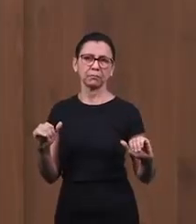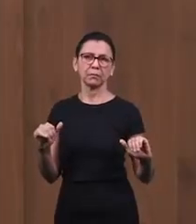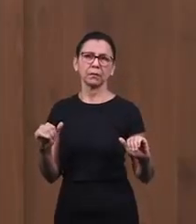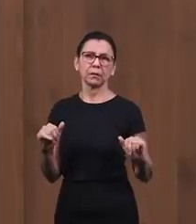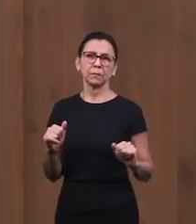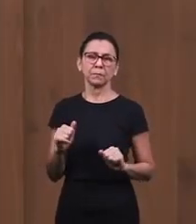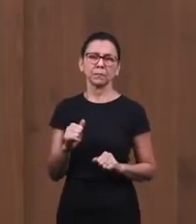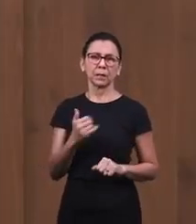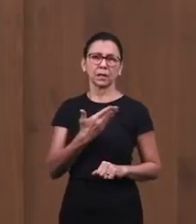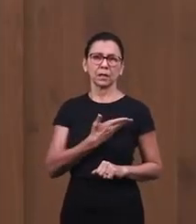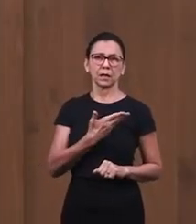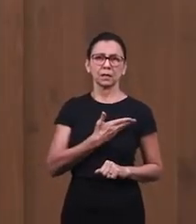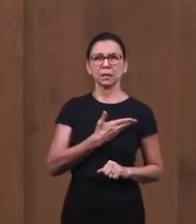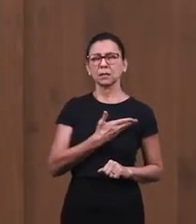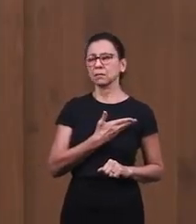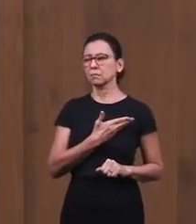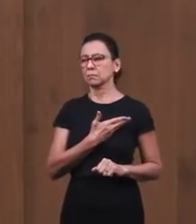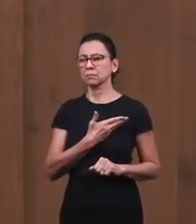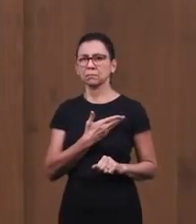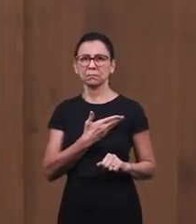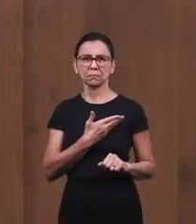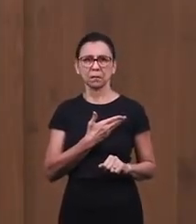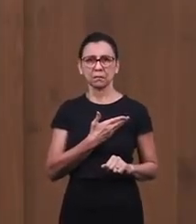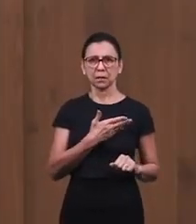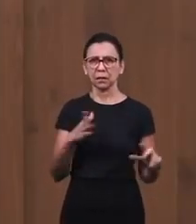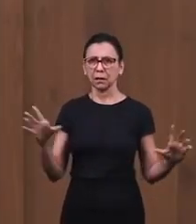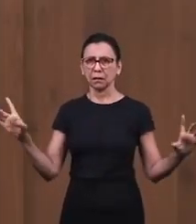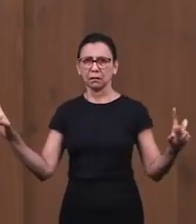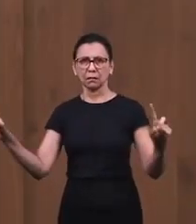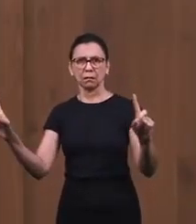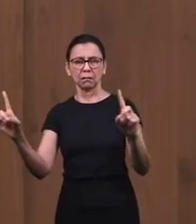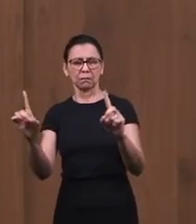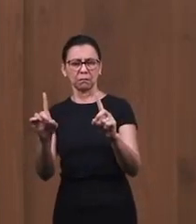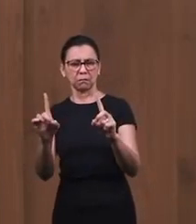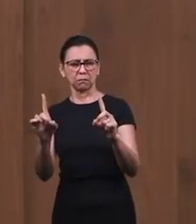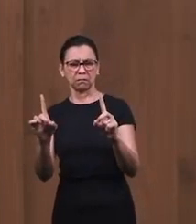restored. Maybe if a friend meets other